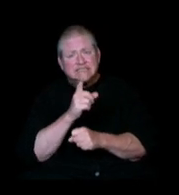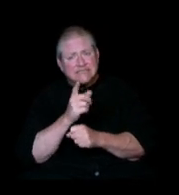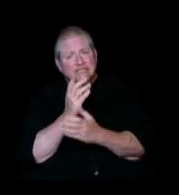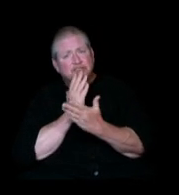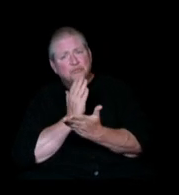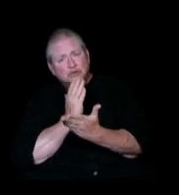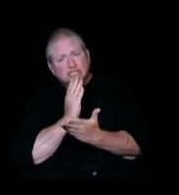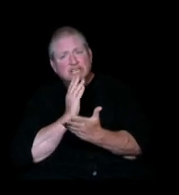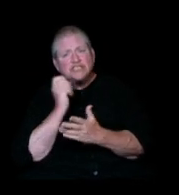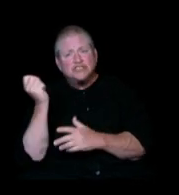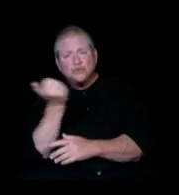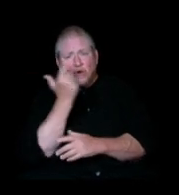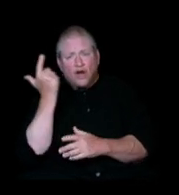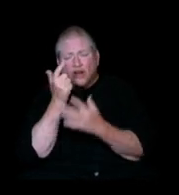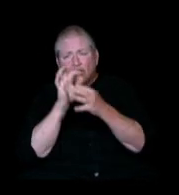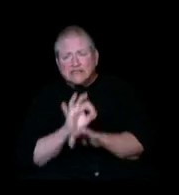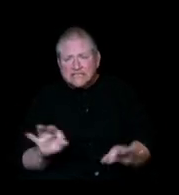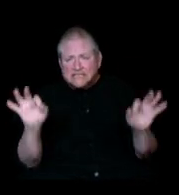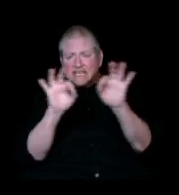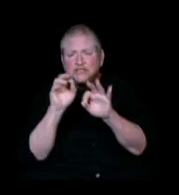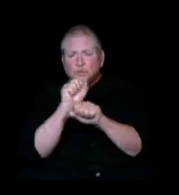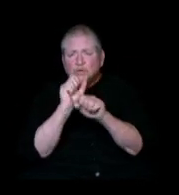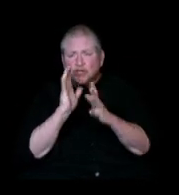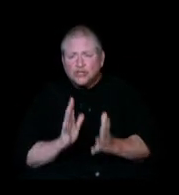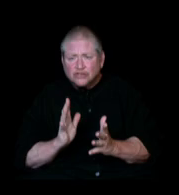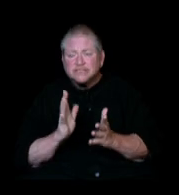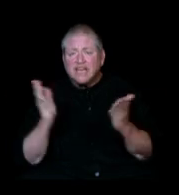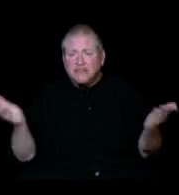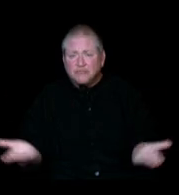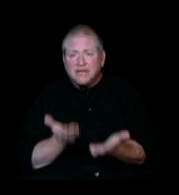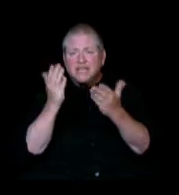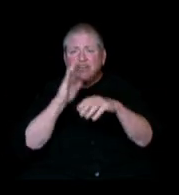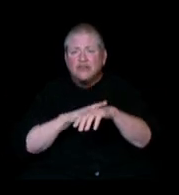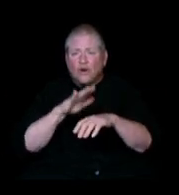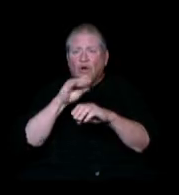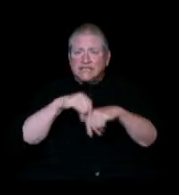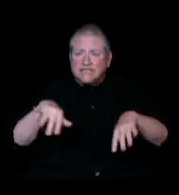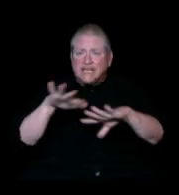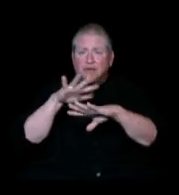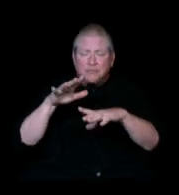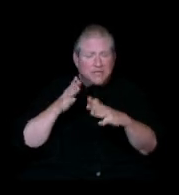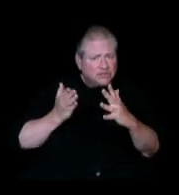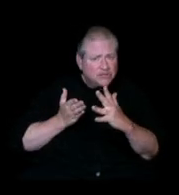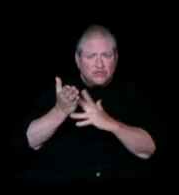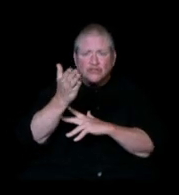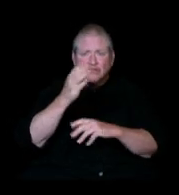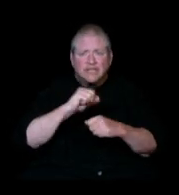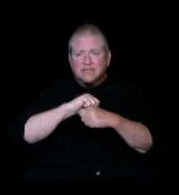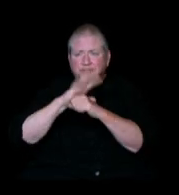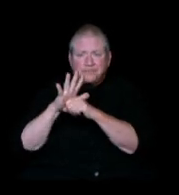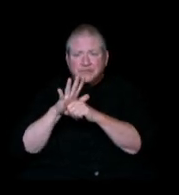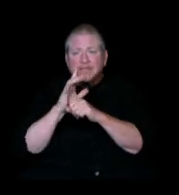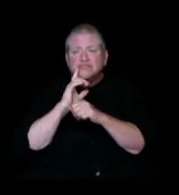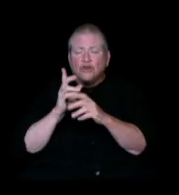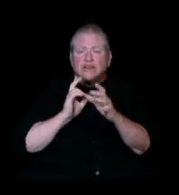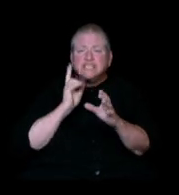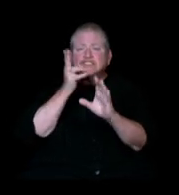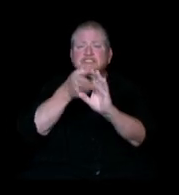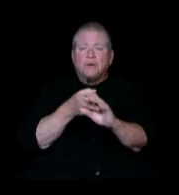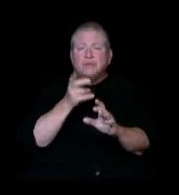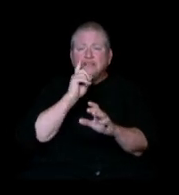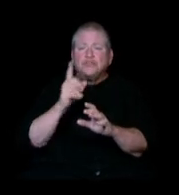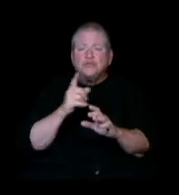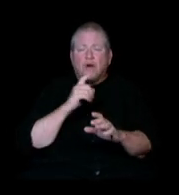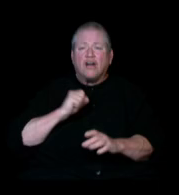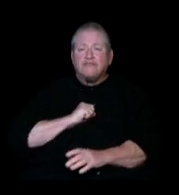appreciation to all of our essential workers who have been on campus throughout all of this. So let's jump into our faculty and staff